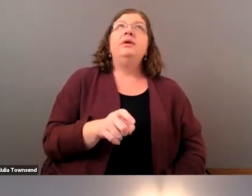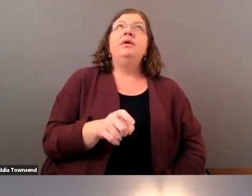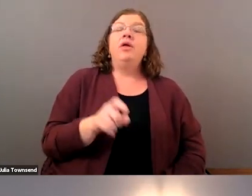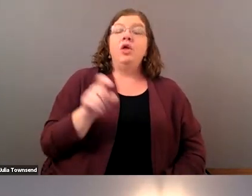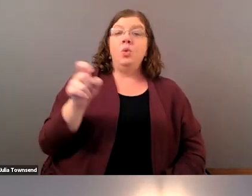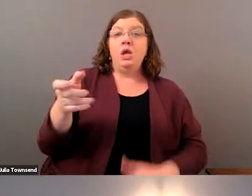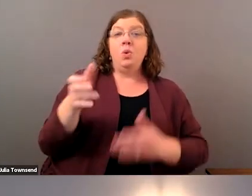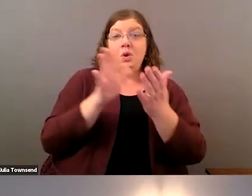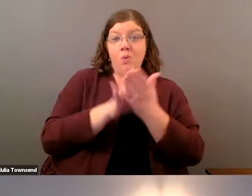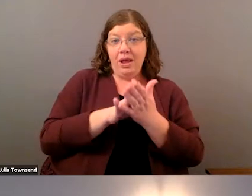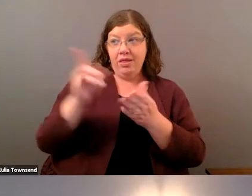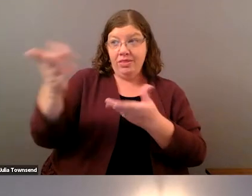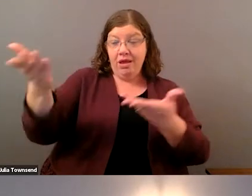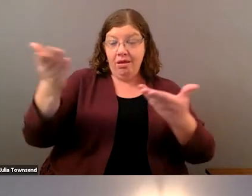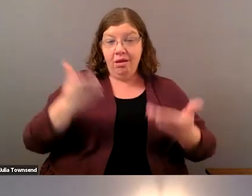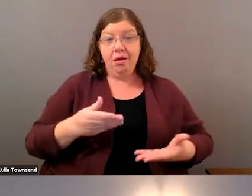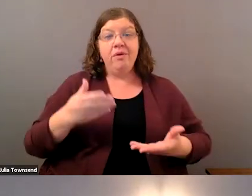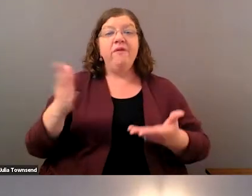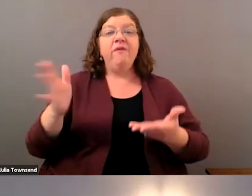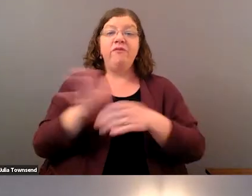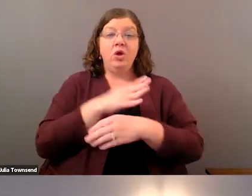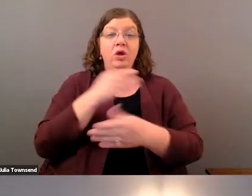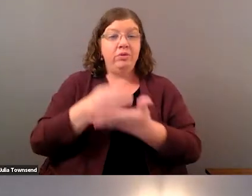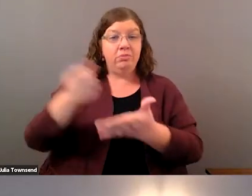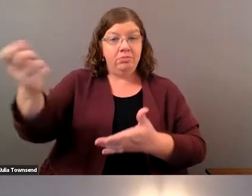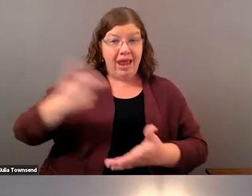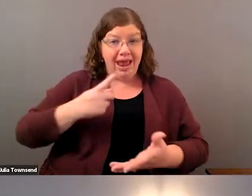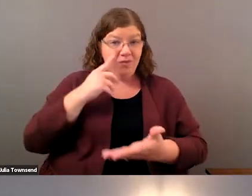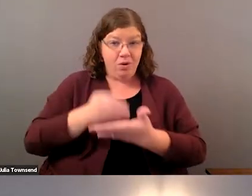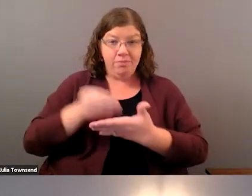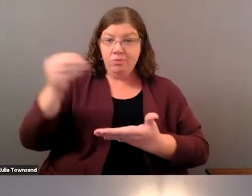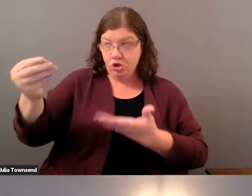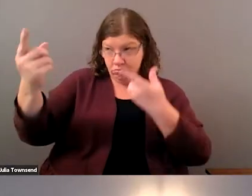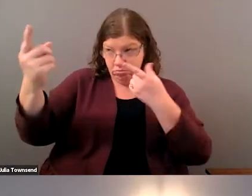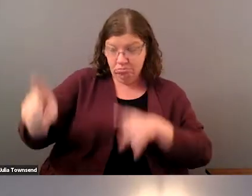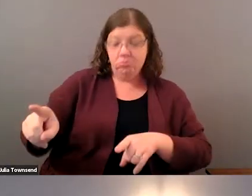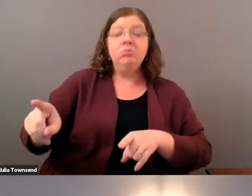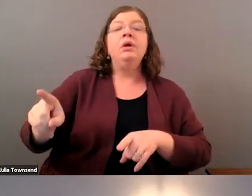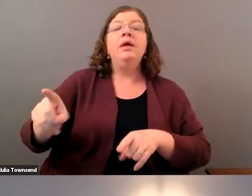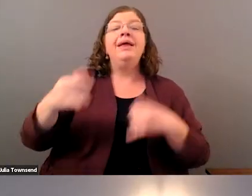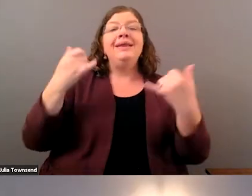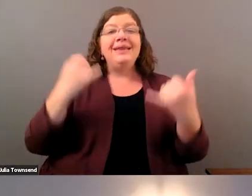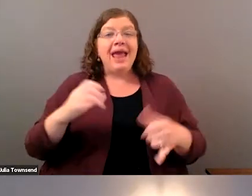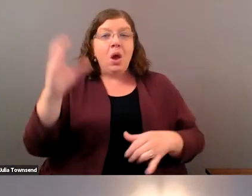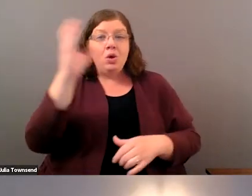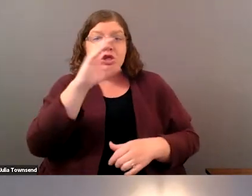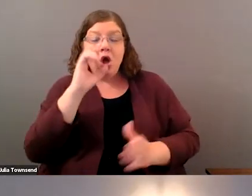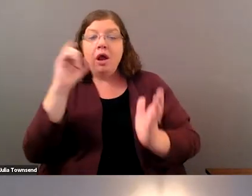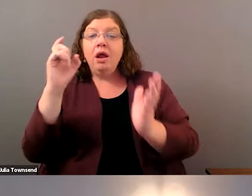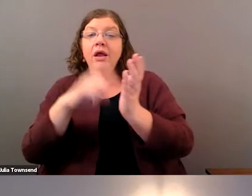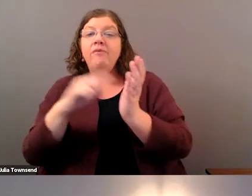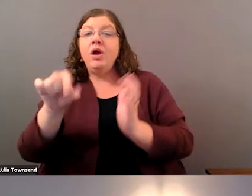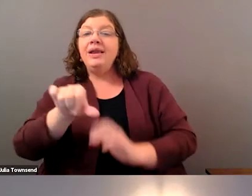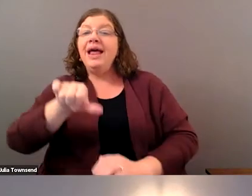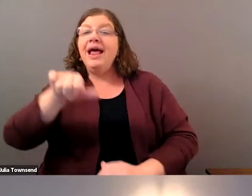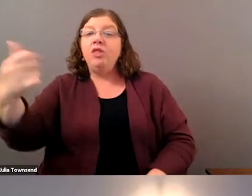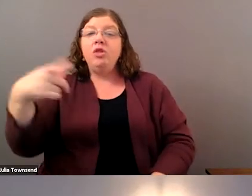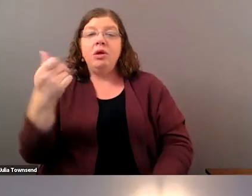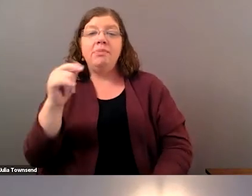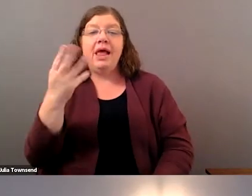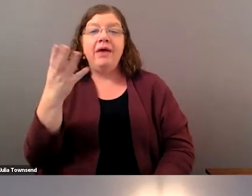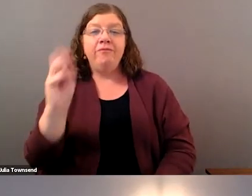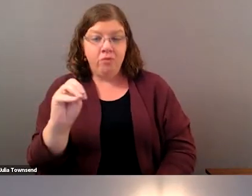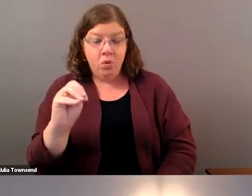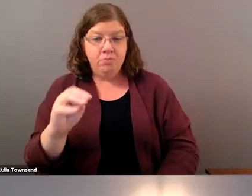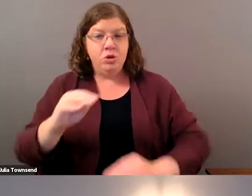vendor agreed to provide us with a full refund for our purchase, and we have now sought and identified an alternative platform to meet those